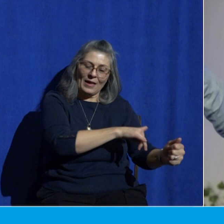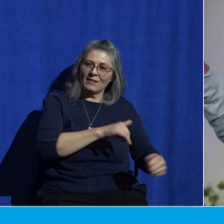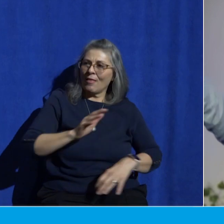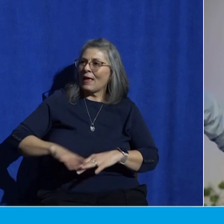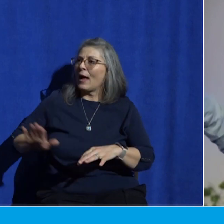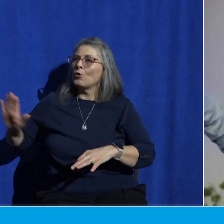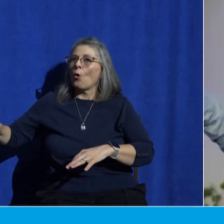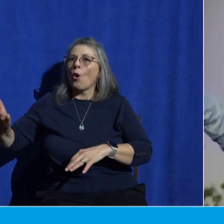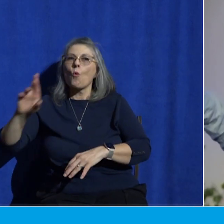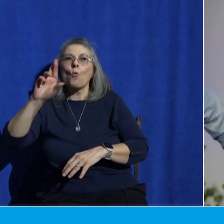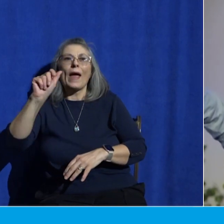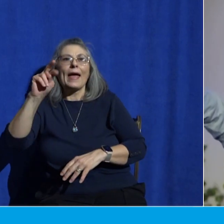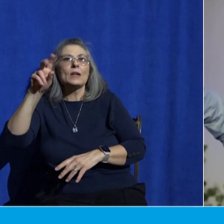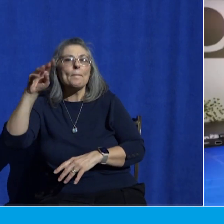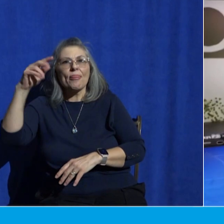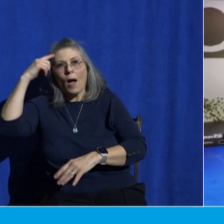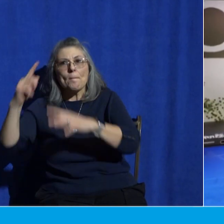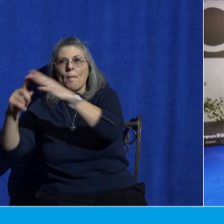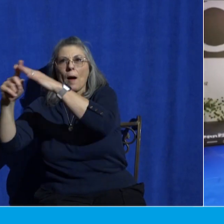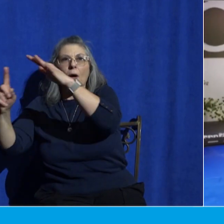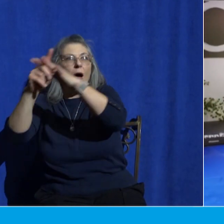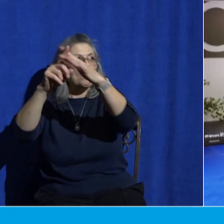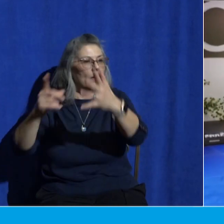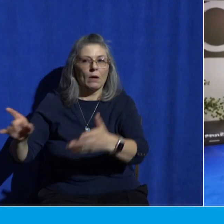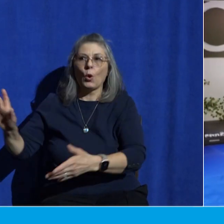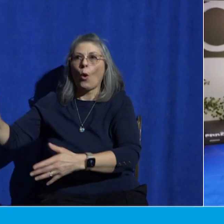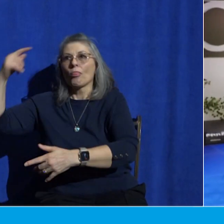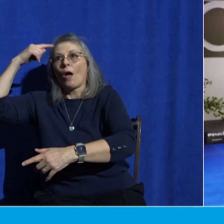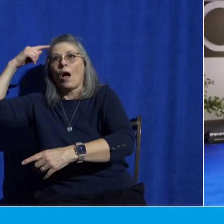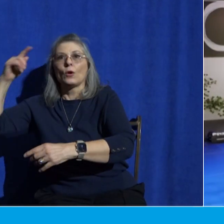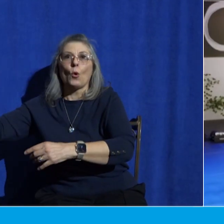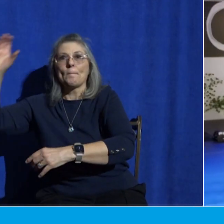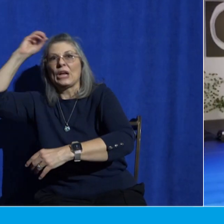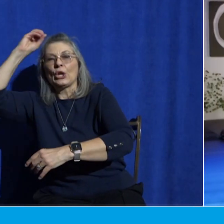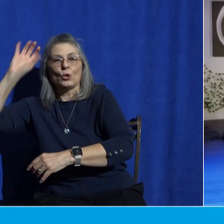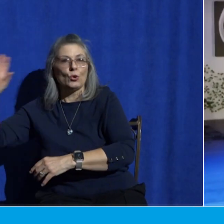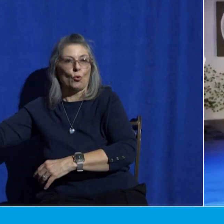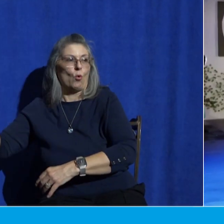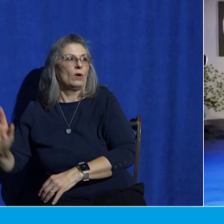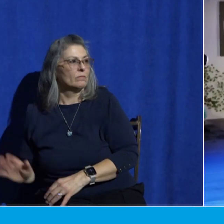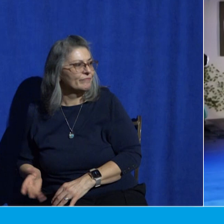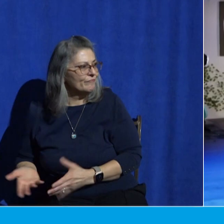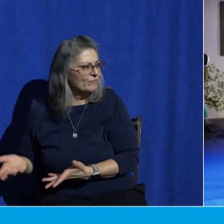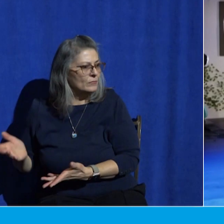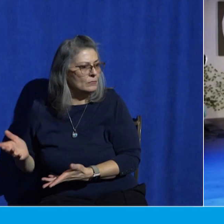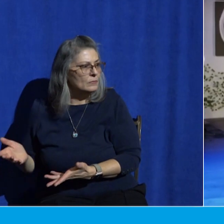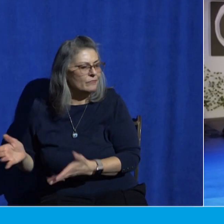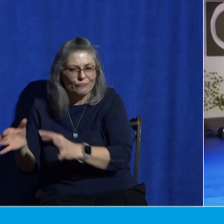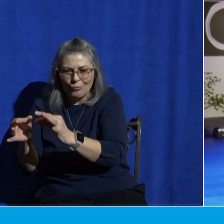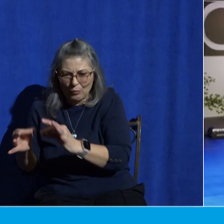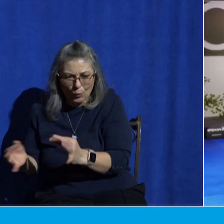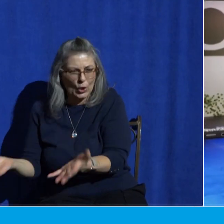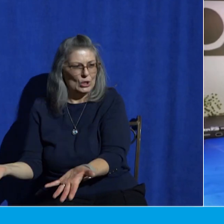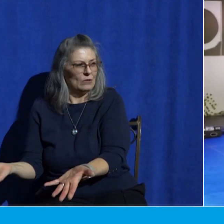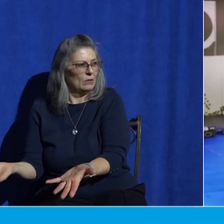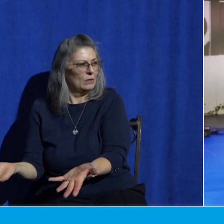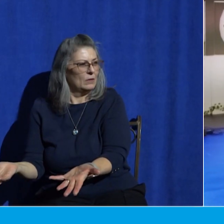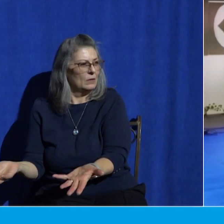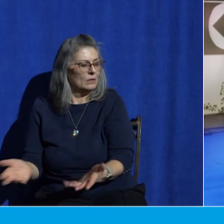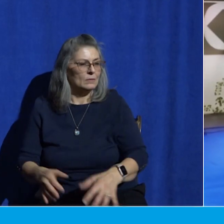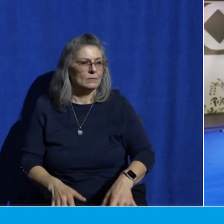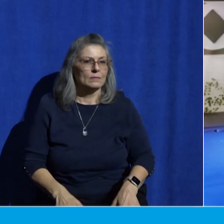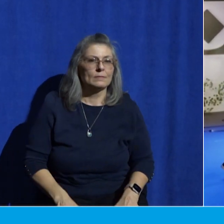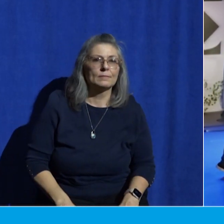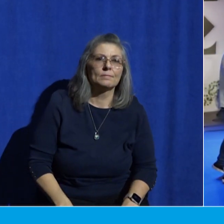came out of your mind. You know, and I told my kids, I don't care if everyone on earth right